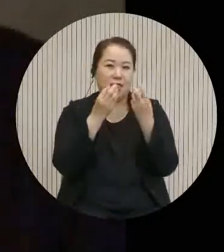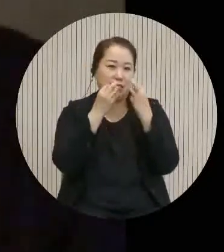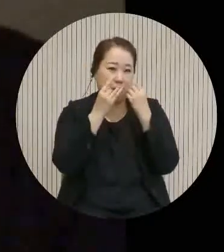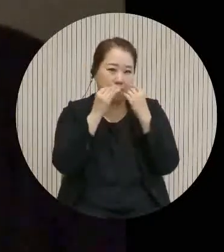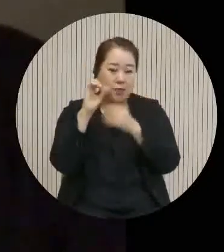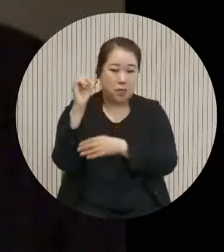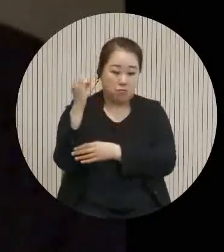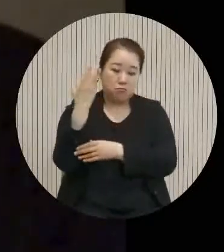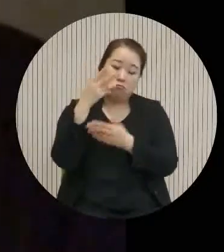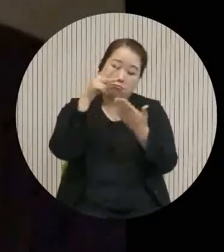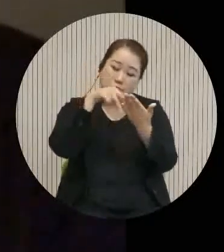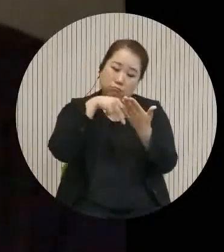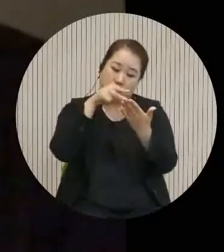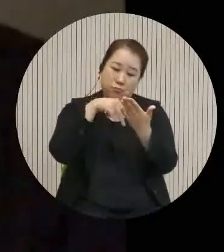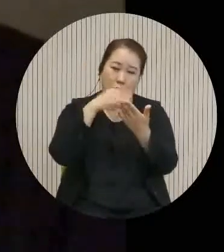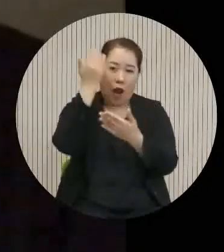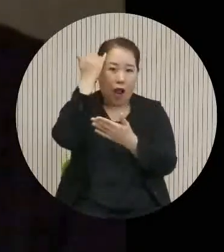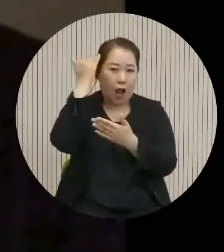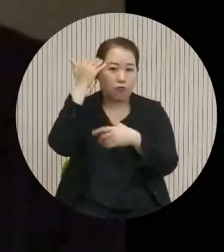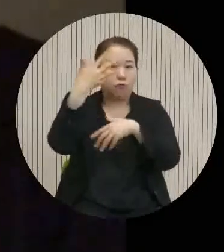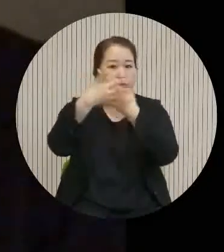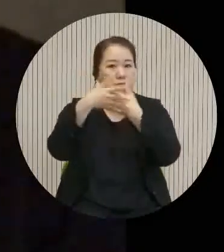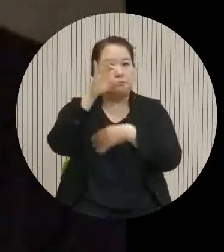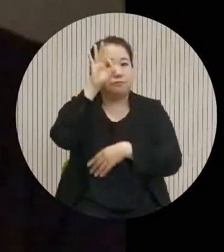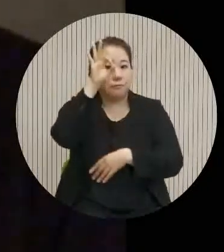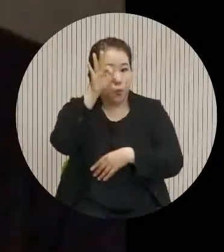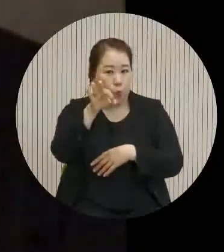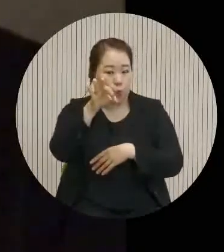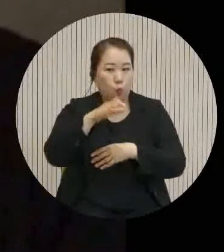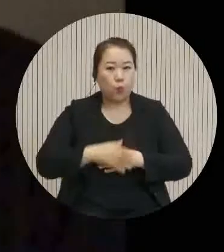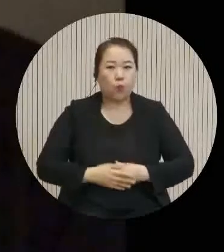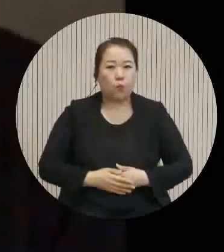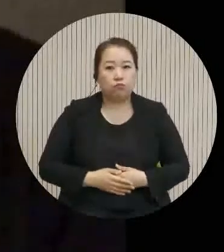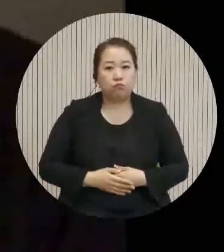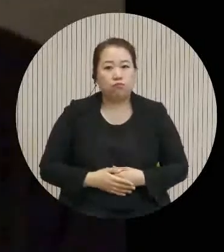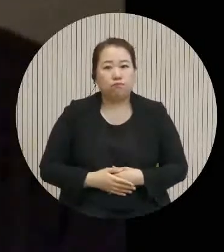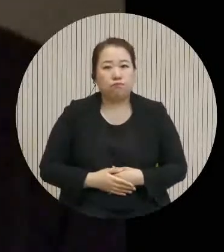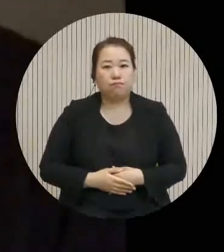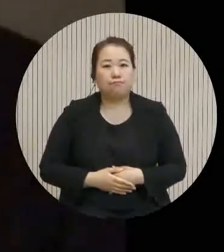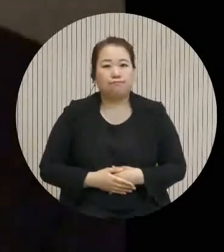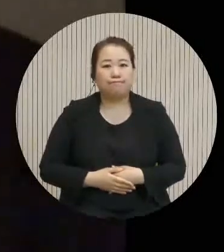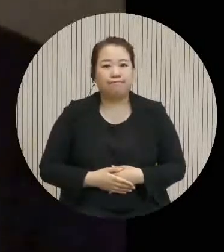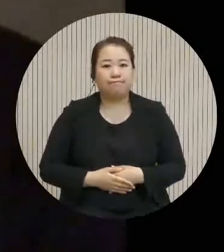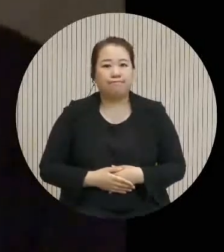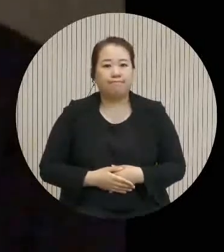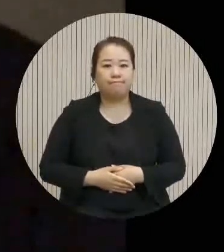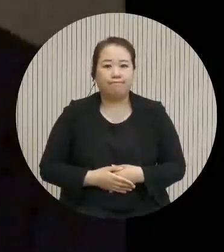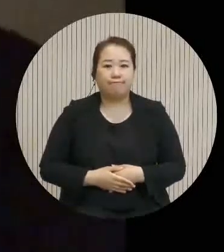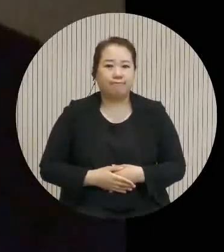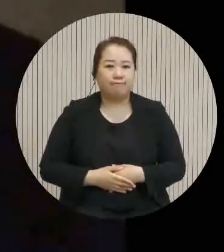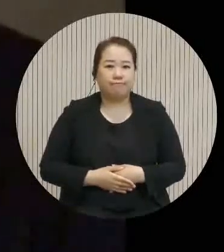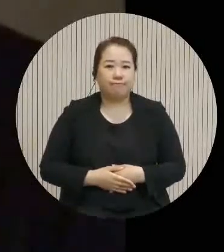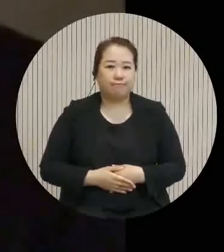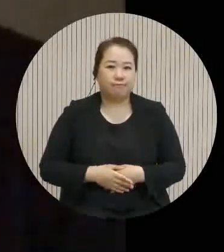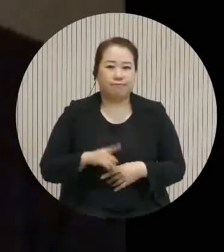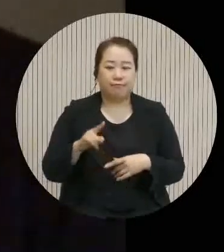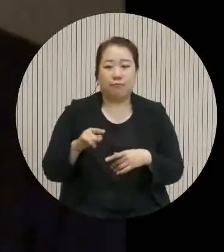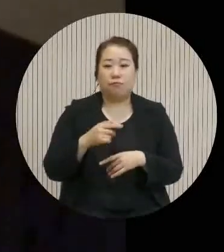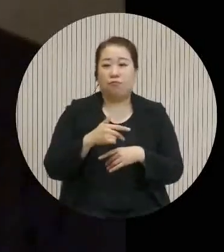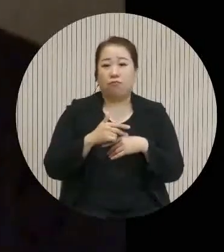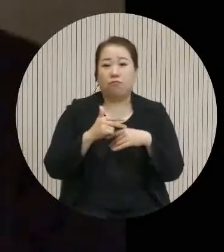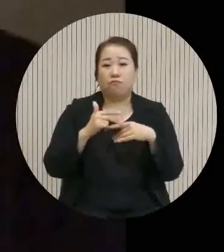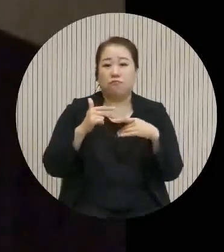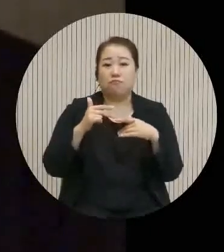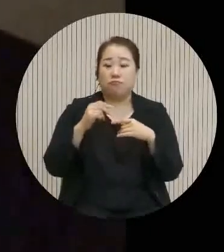newspapers, and from watching Korean dramas. We call them soap operas, and talking about them with